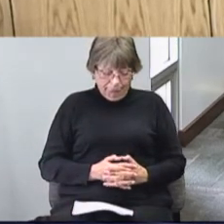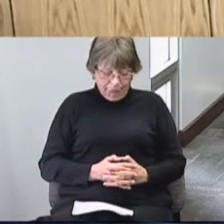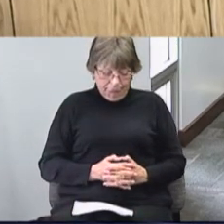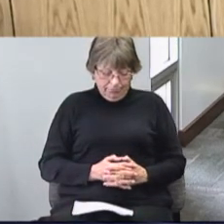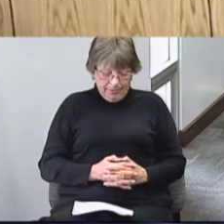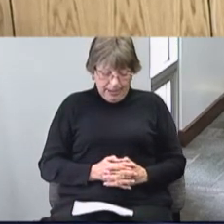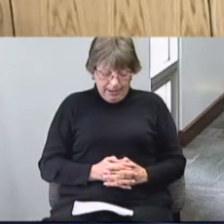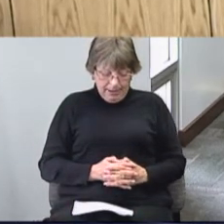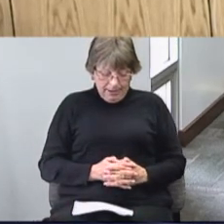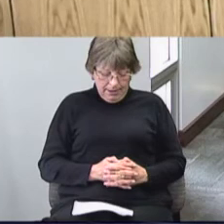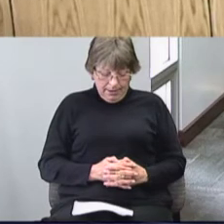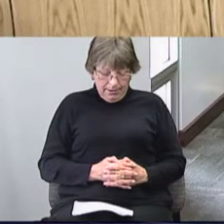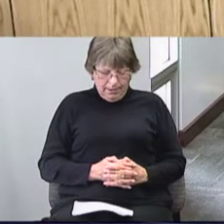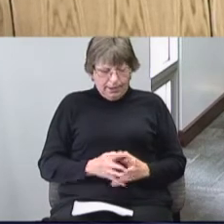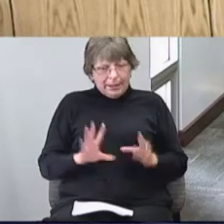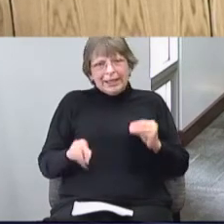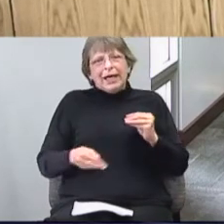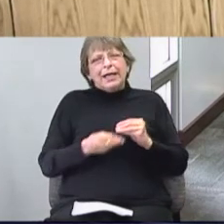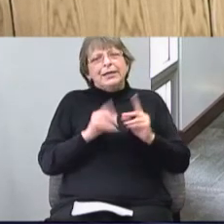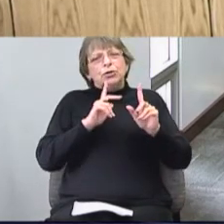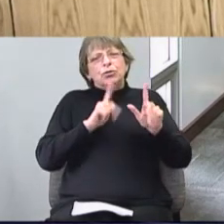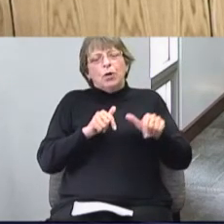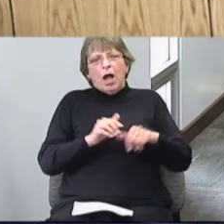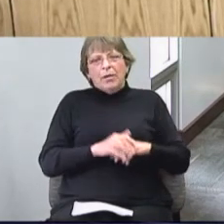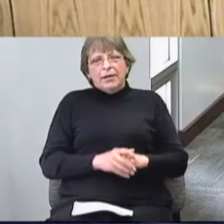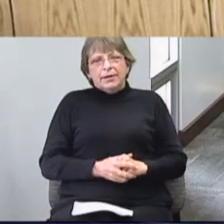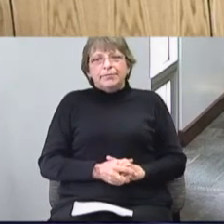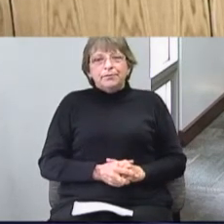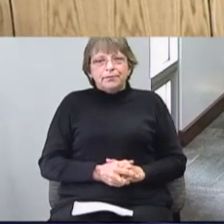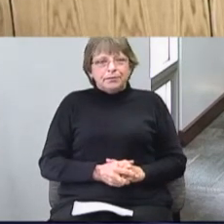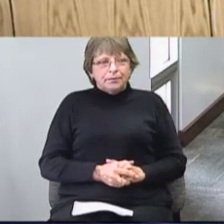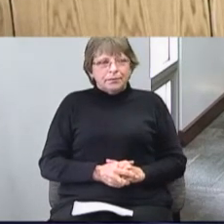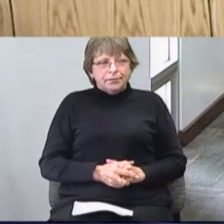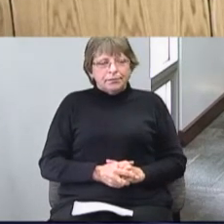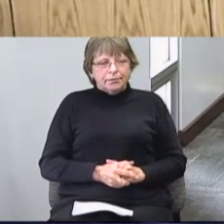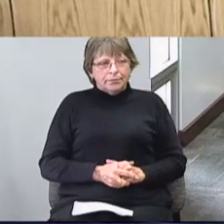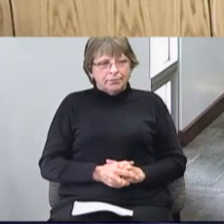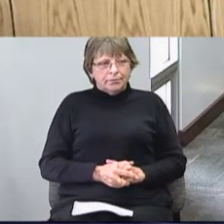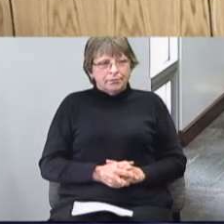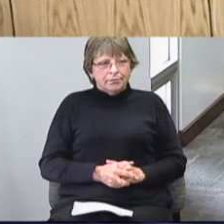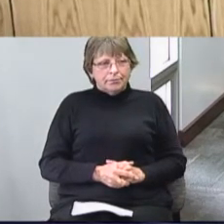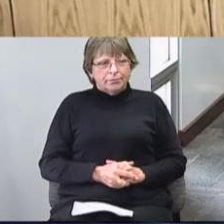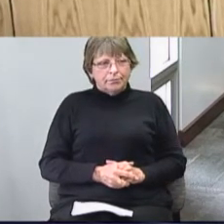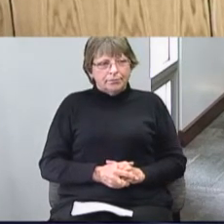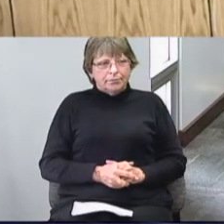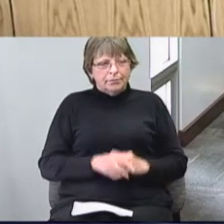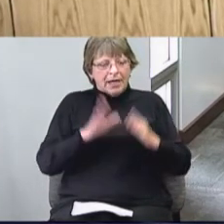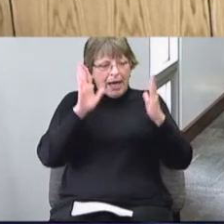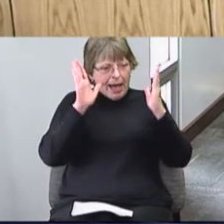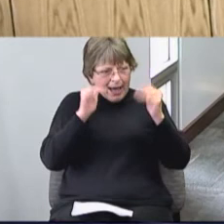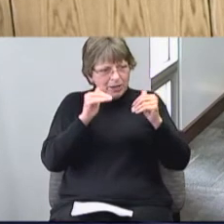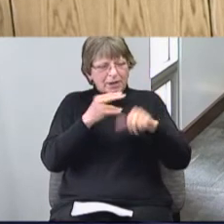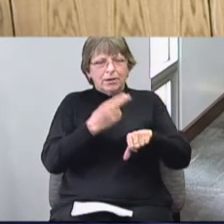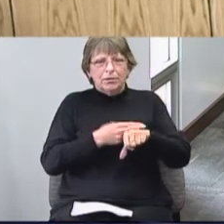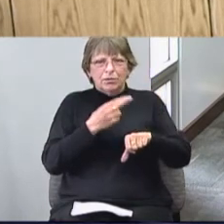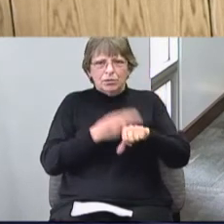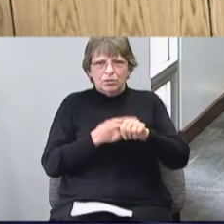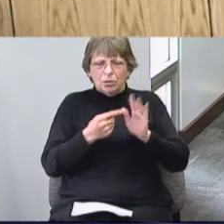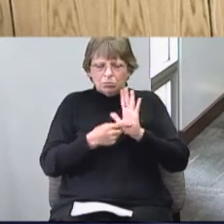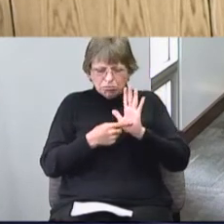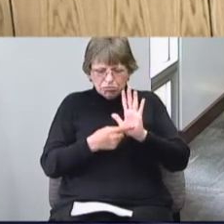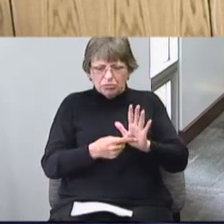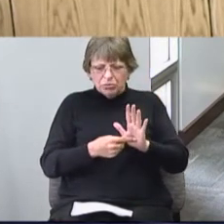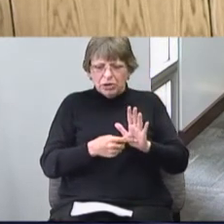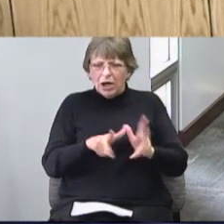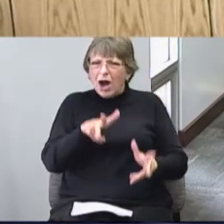The other comment, or another comment I wanted to make is that the expectations of the historic designation are much like restrictive